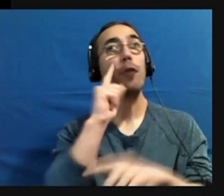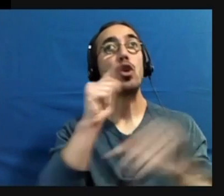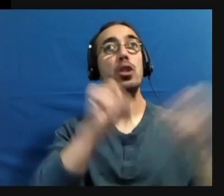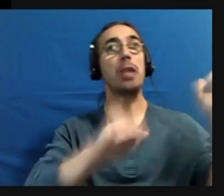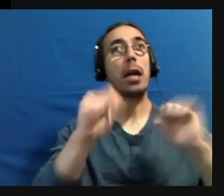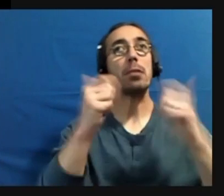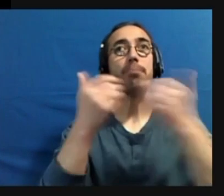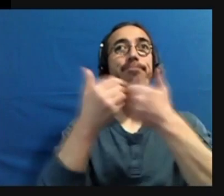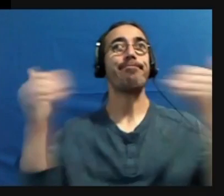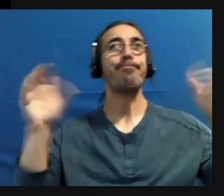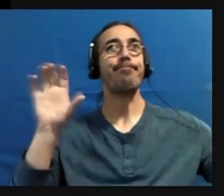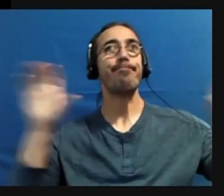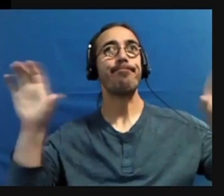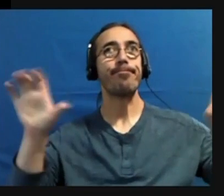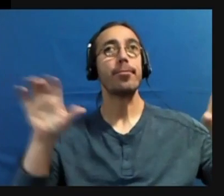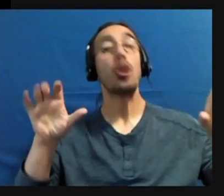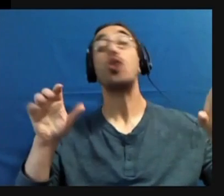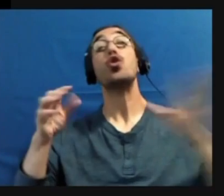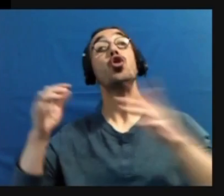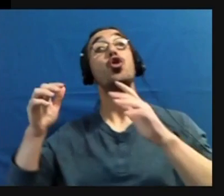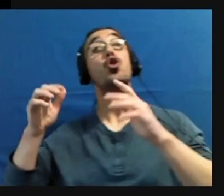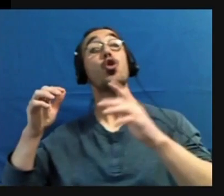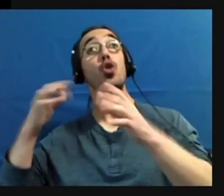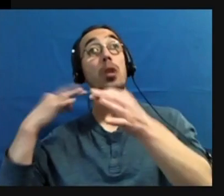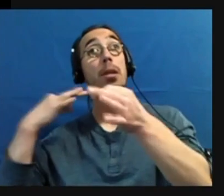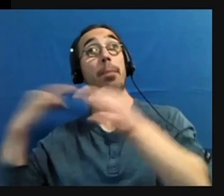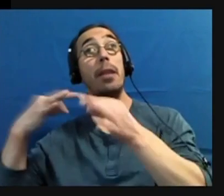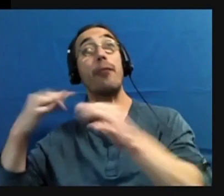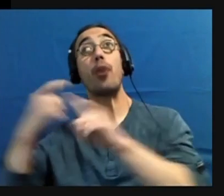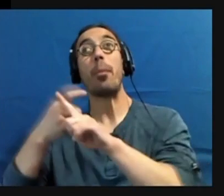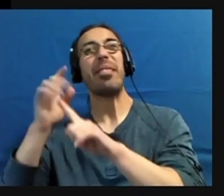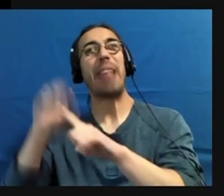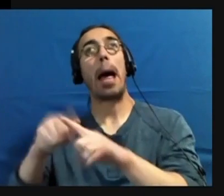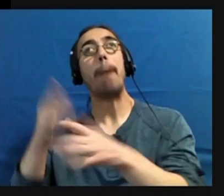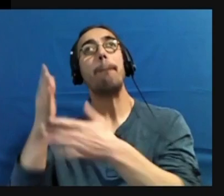you're instructing from that side of the room so that you can